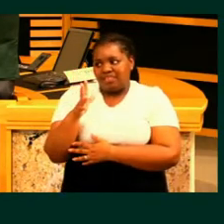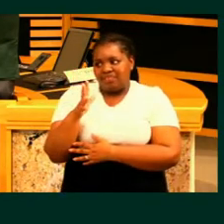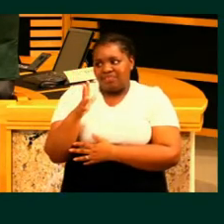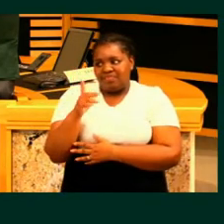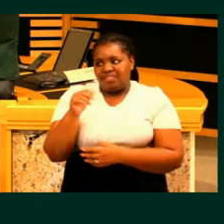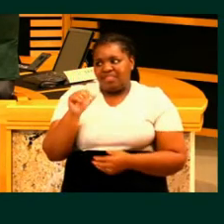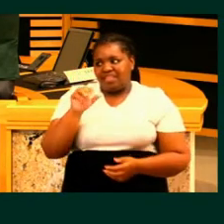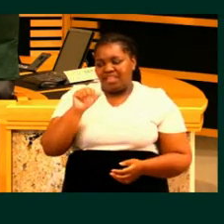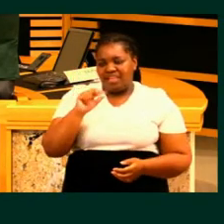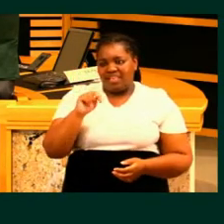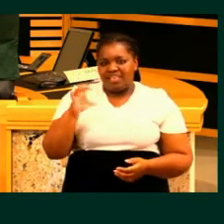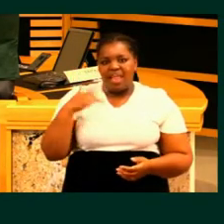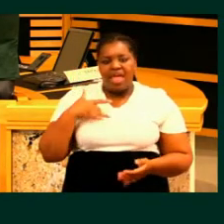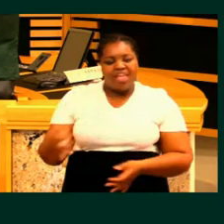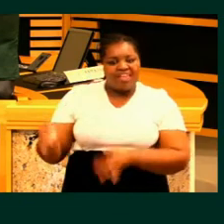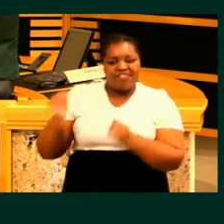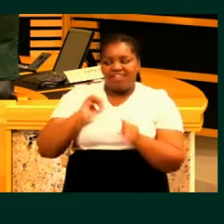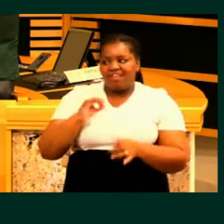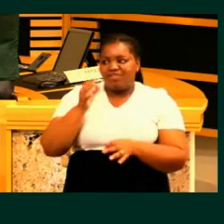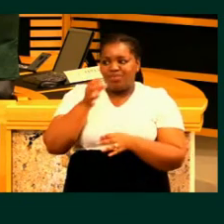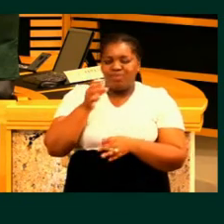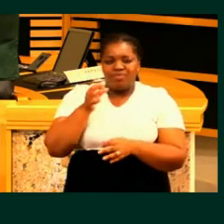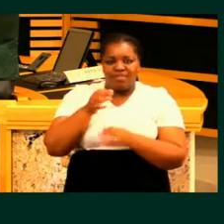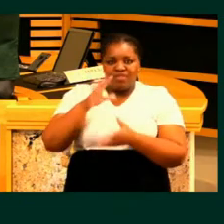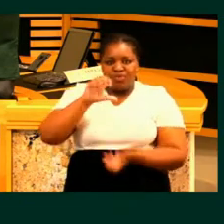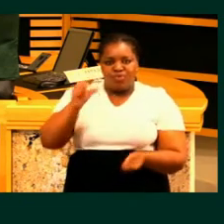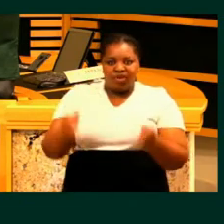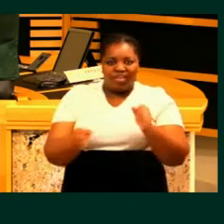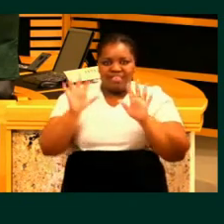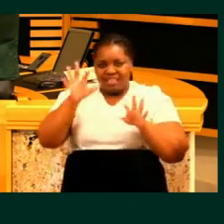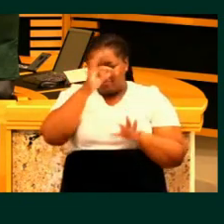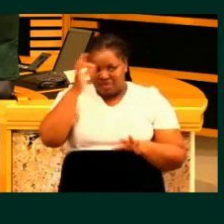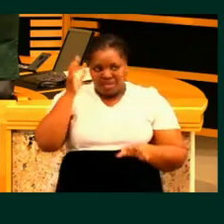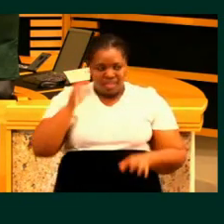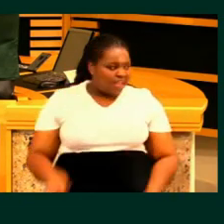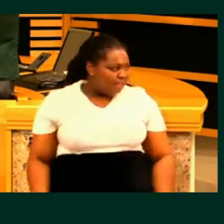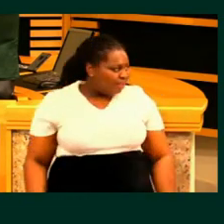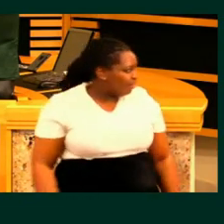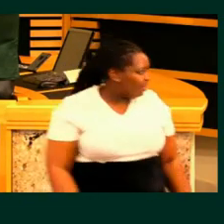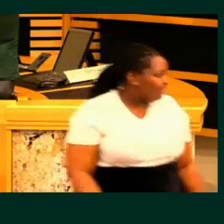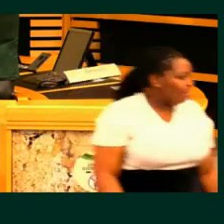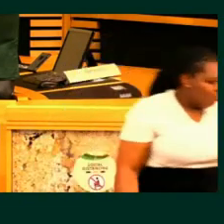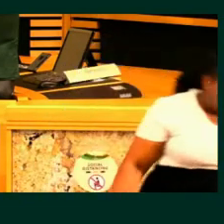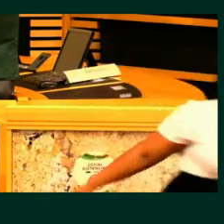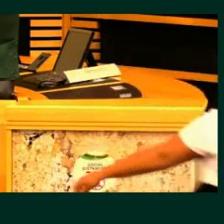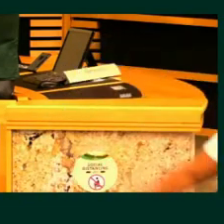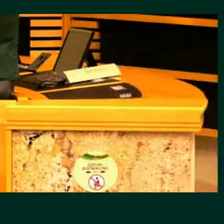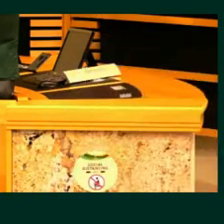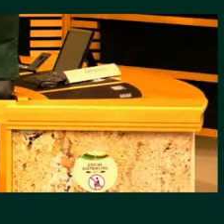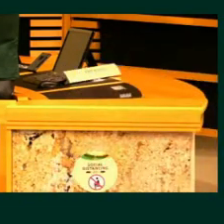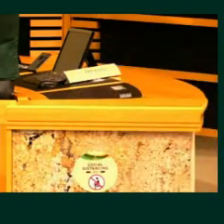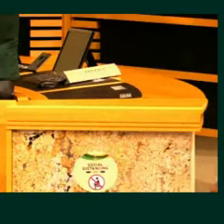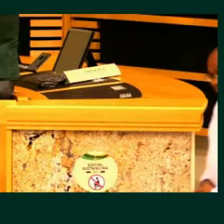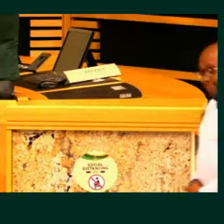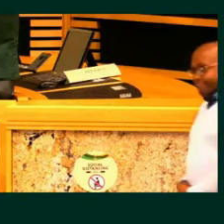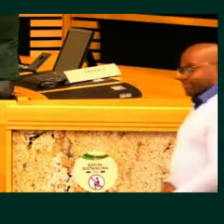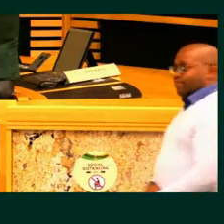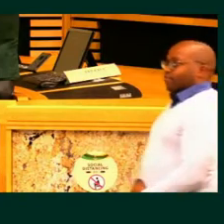National Congress I will now invite the Mec to conclude the debate in 10 minutes honorable MEC it has been